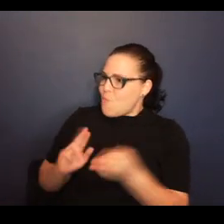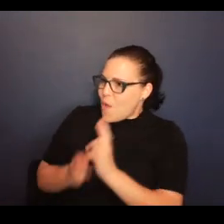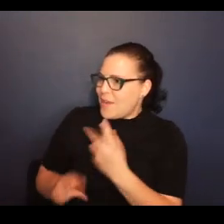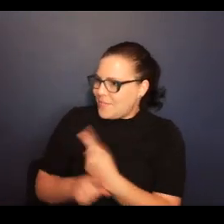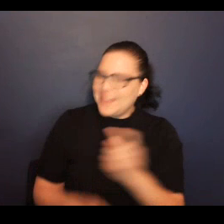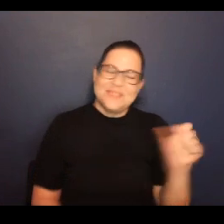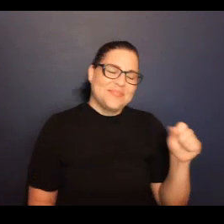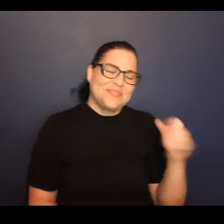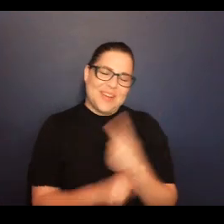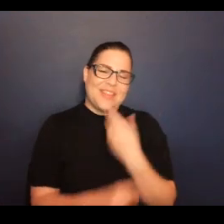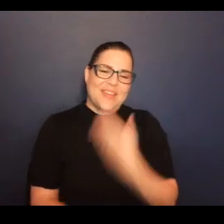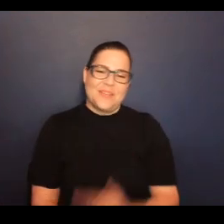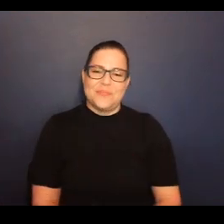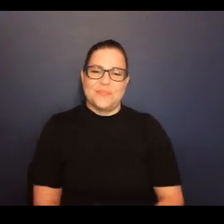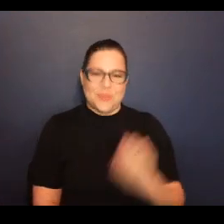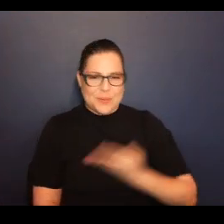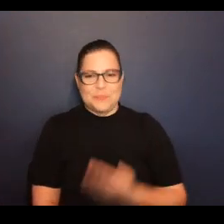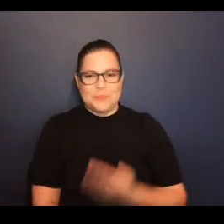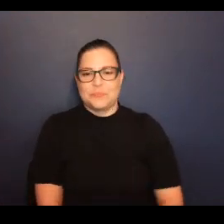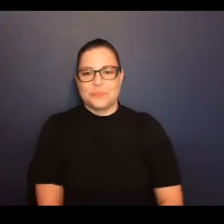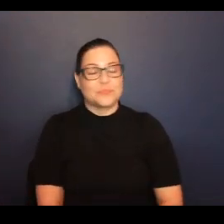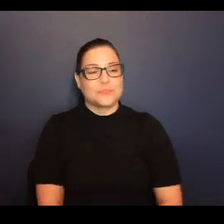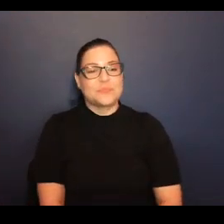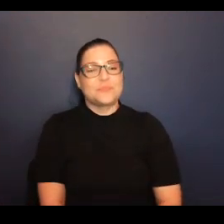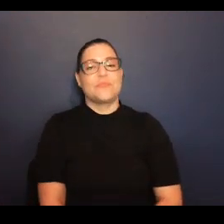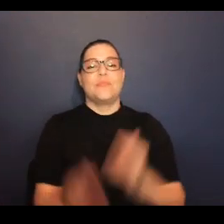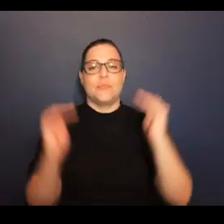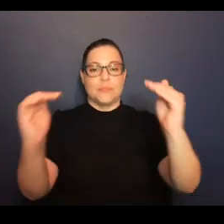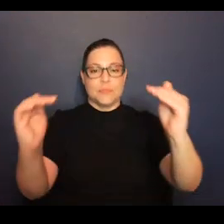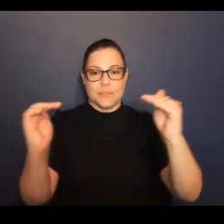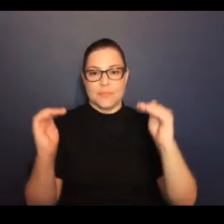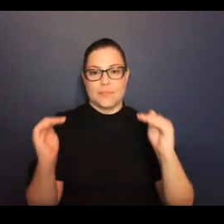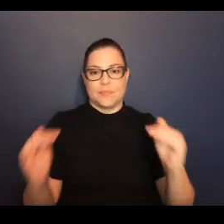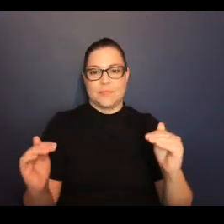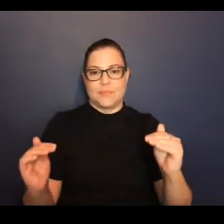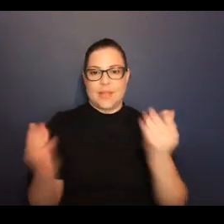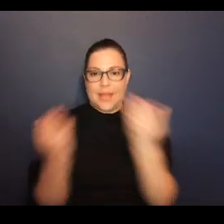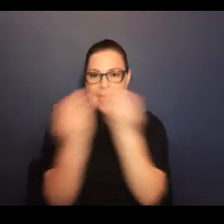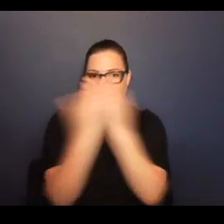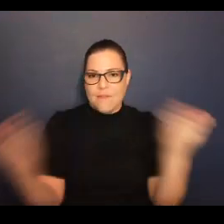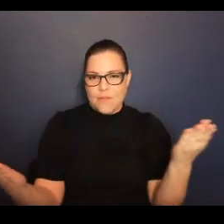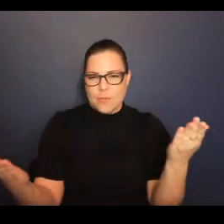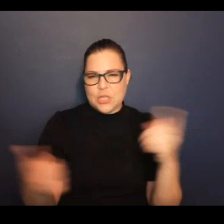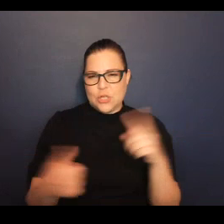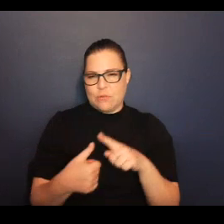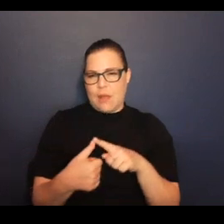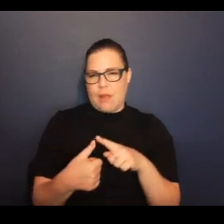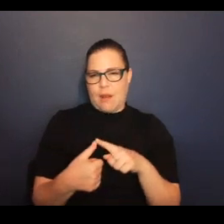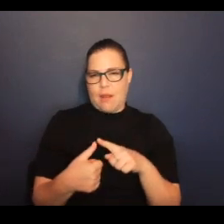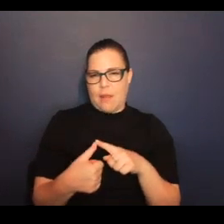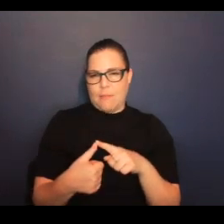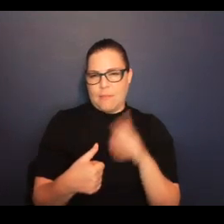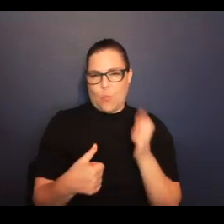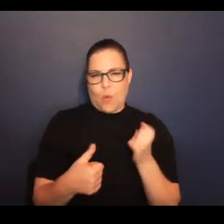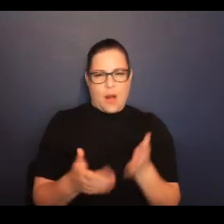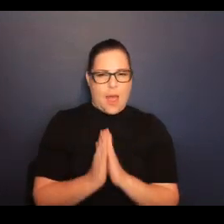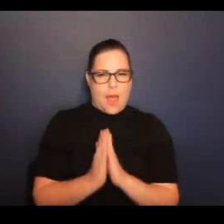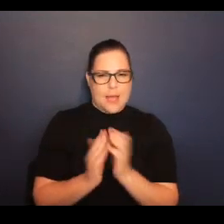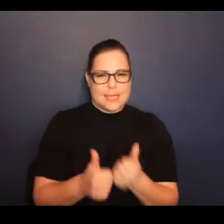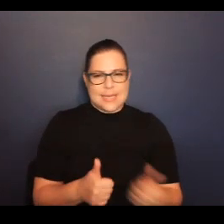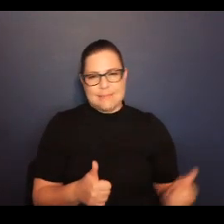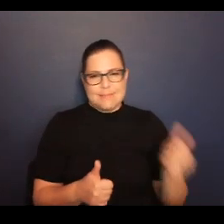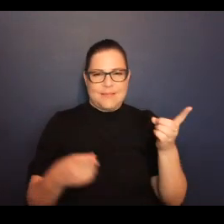you, Mercedes. You're welcome. All right, moving on to the next item, we have an informational item. I'm going to ask our executive director